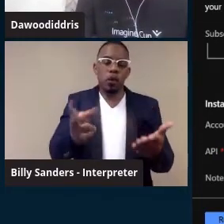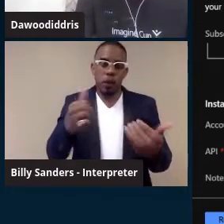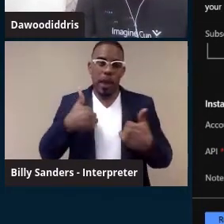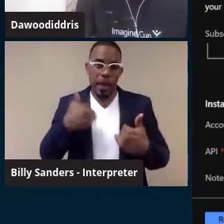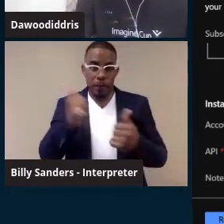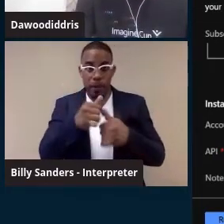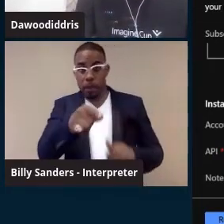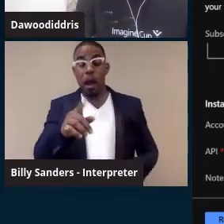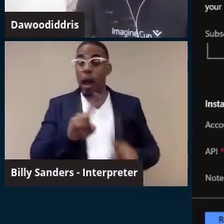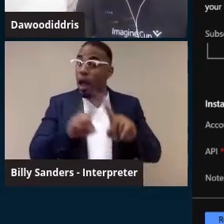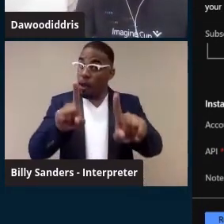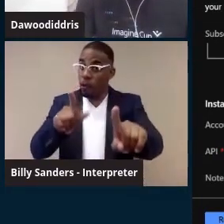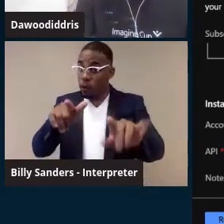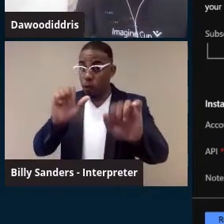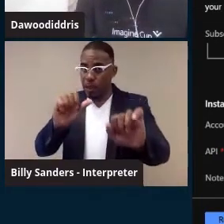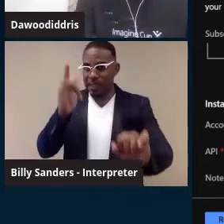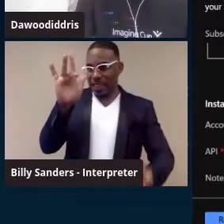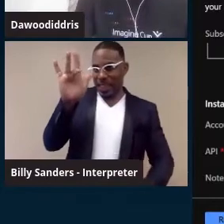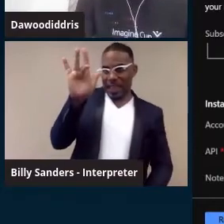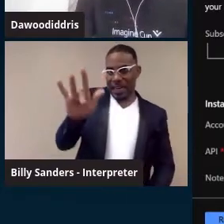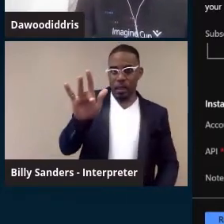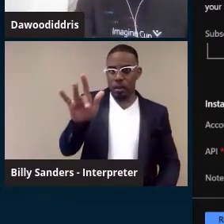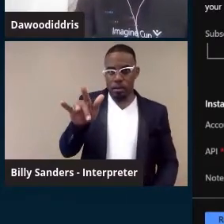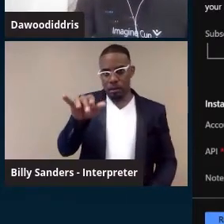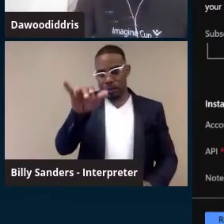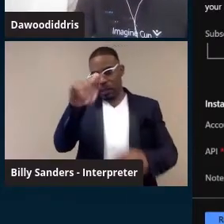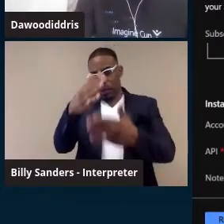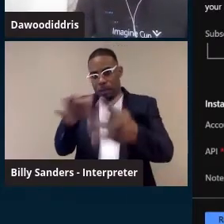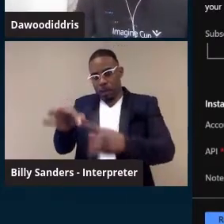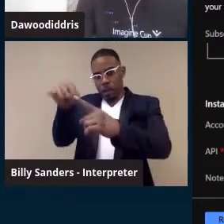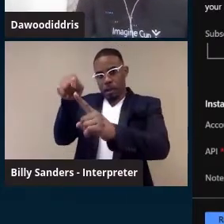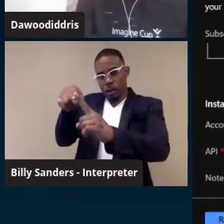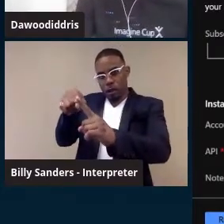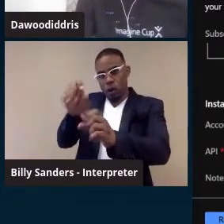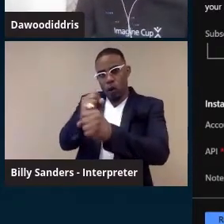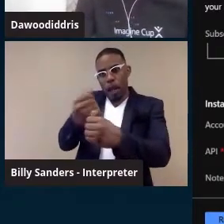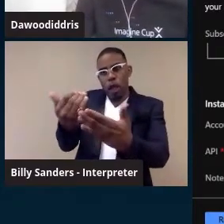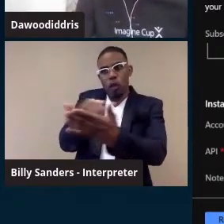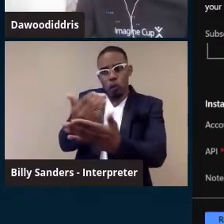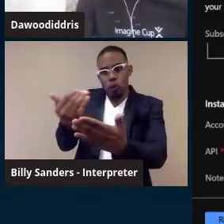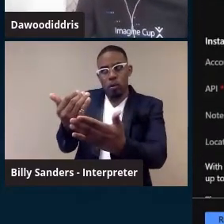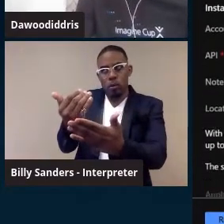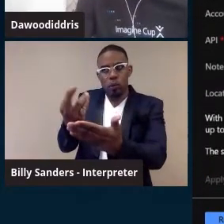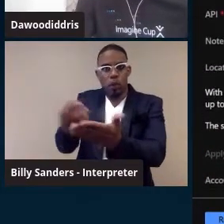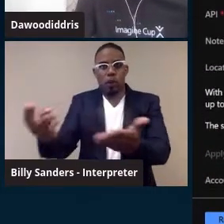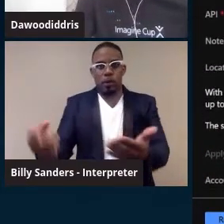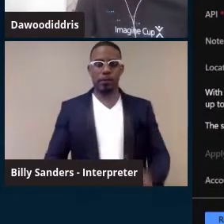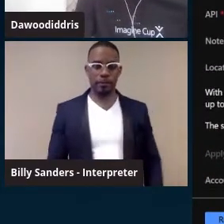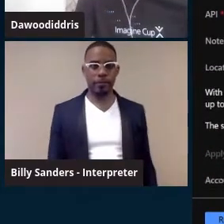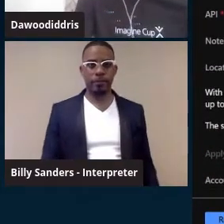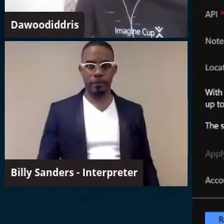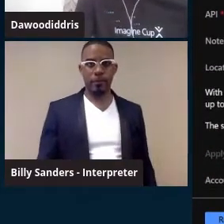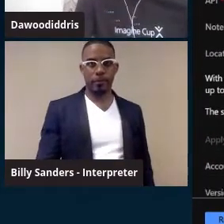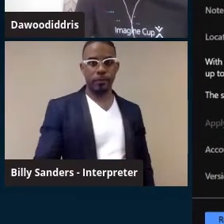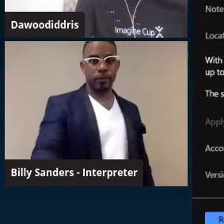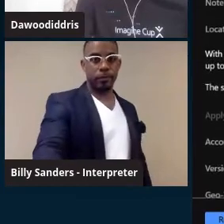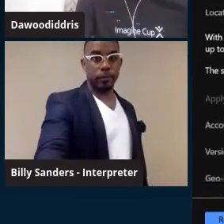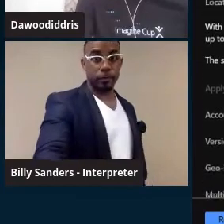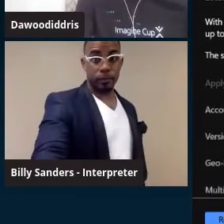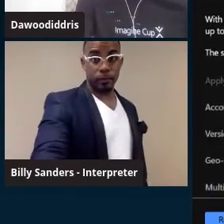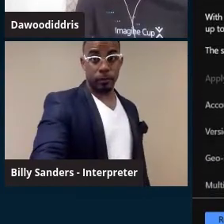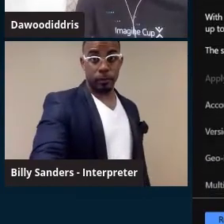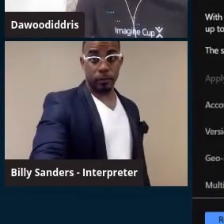created. However, you can just click on this particular create new to create a new resource. And once you are